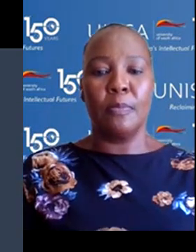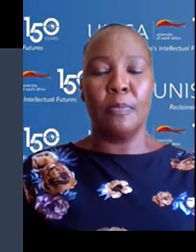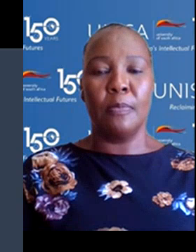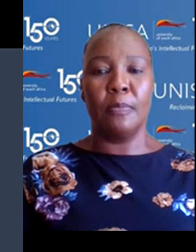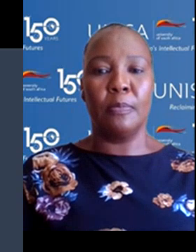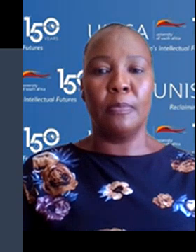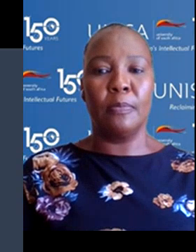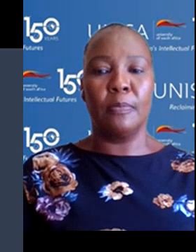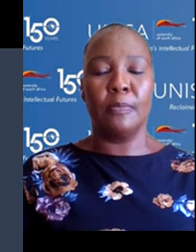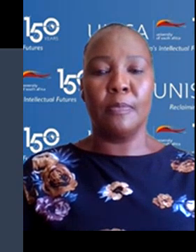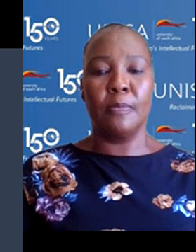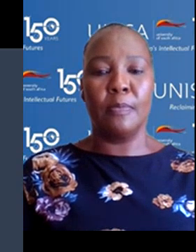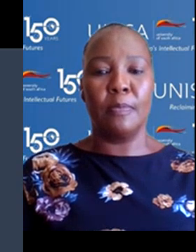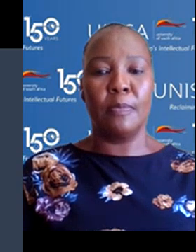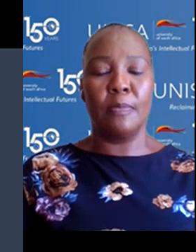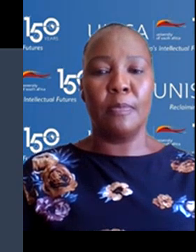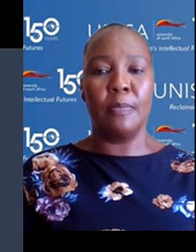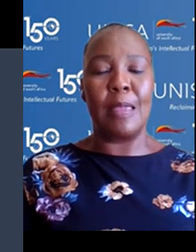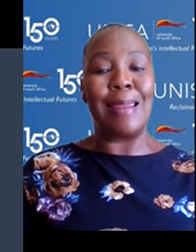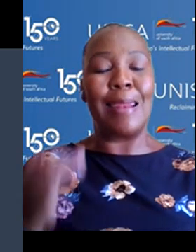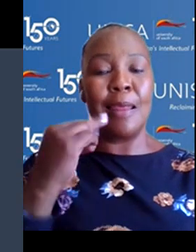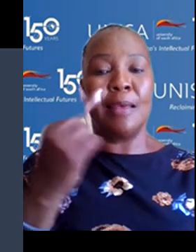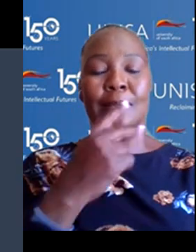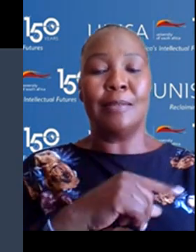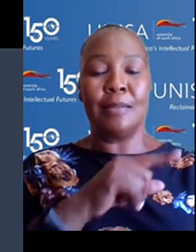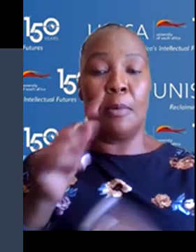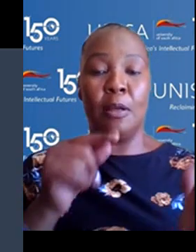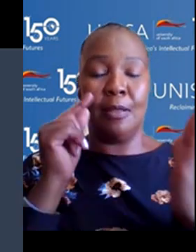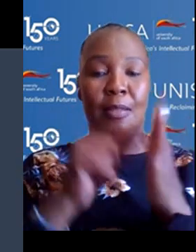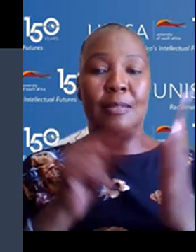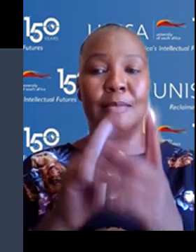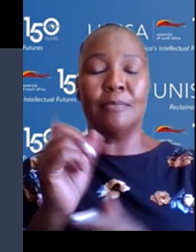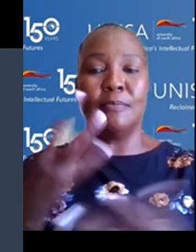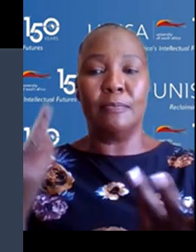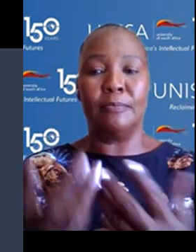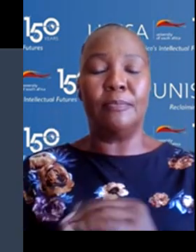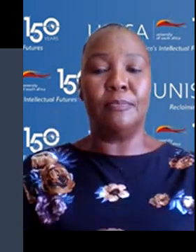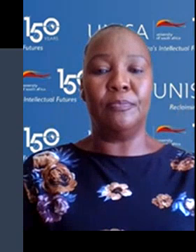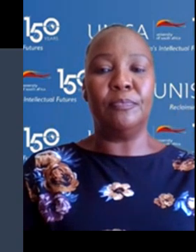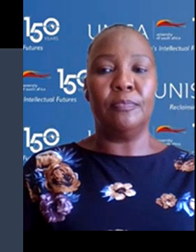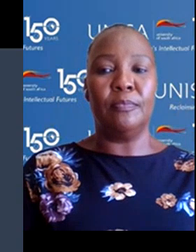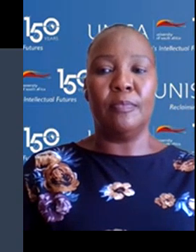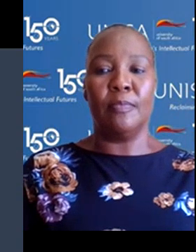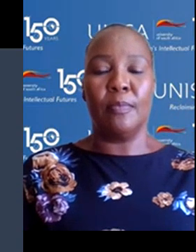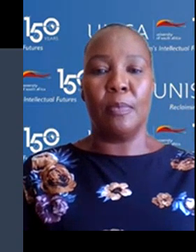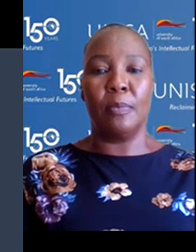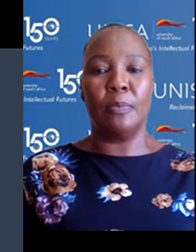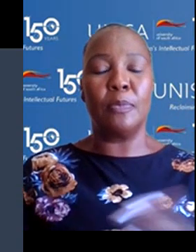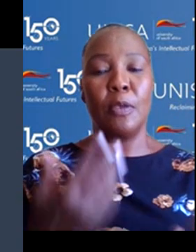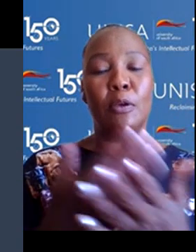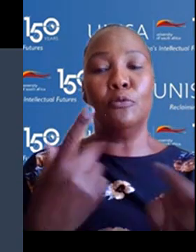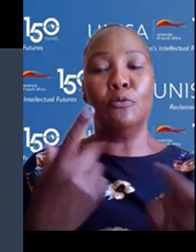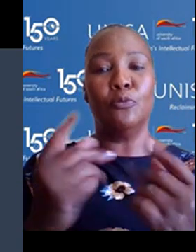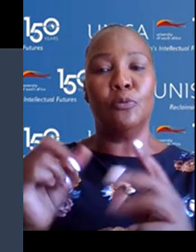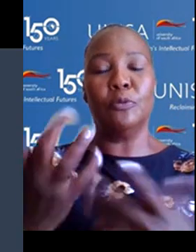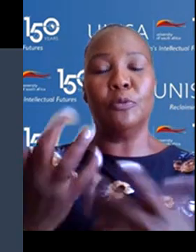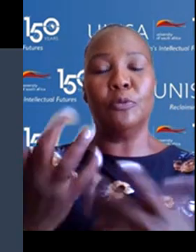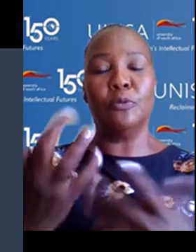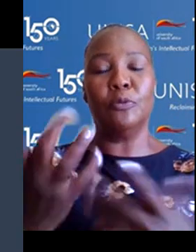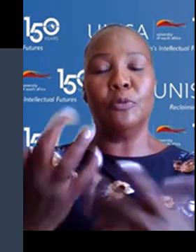from anywhere at any time. So you don't have to worry about where's my USB anymore. So you can put your